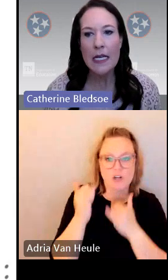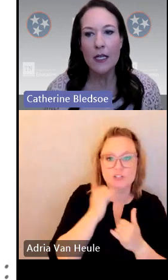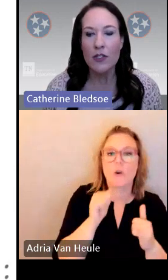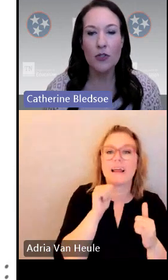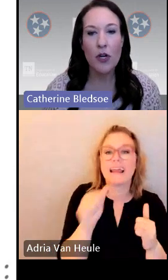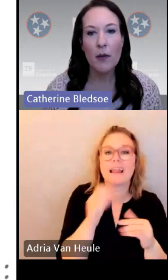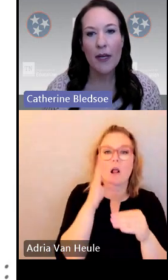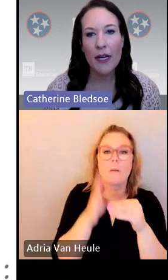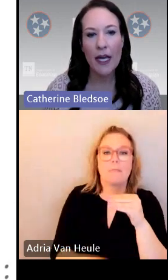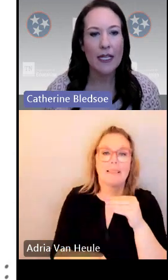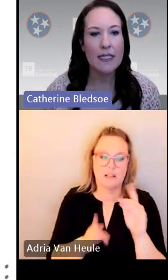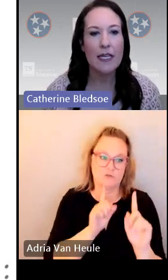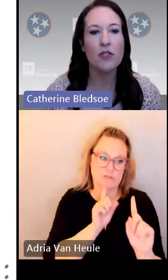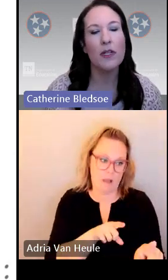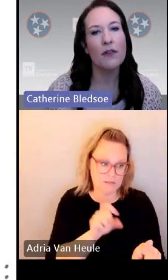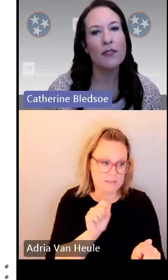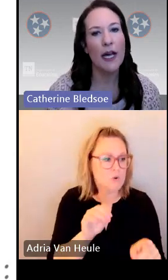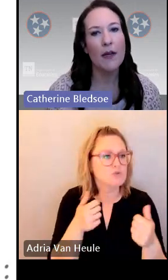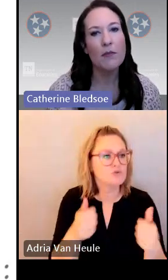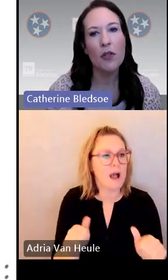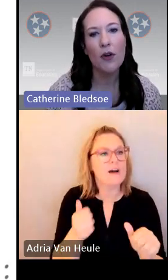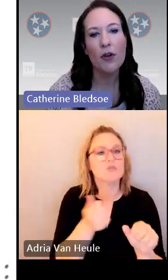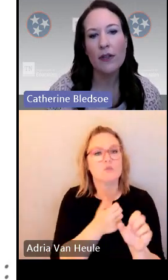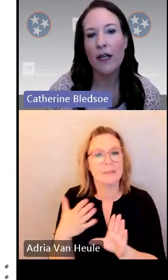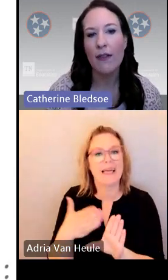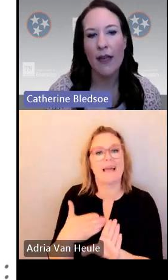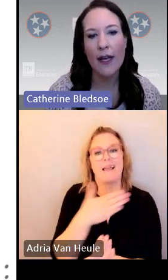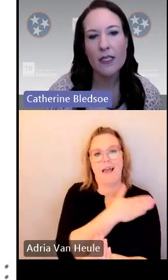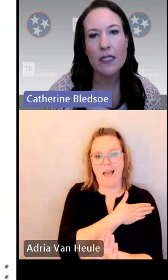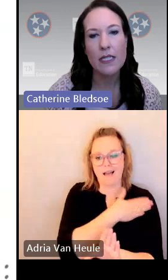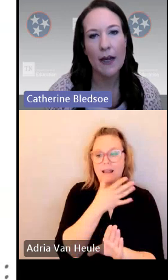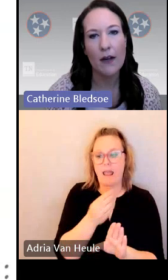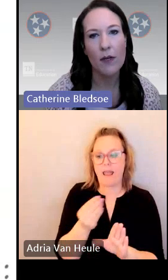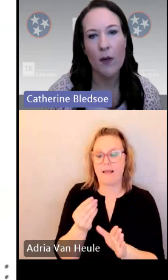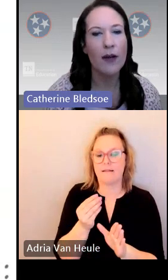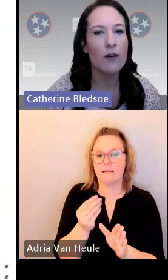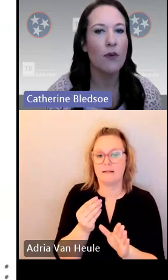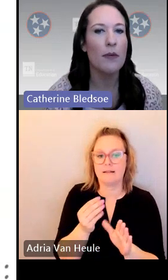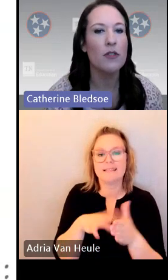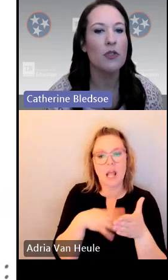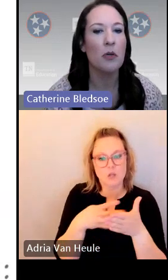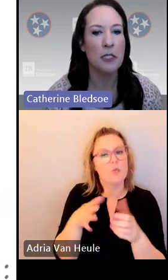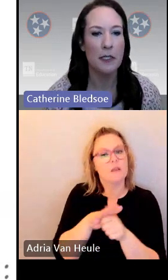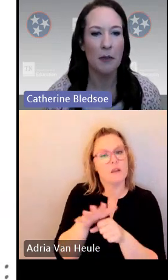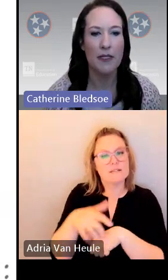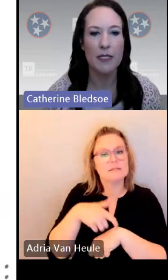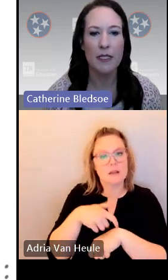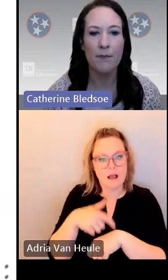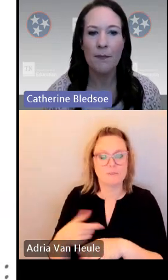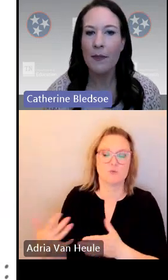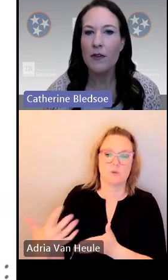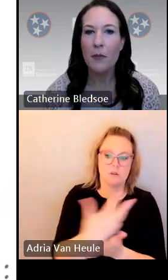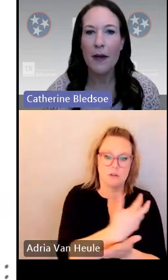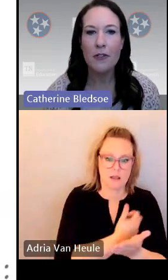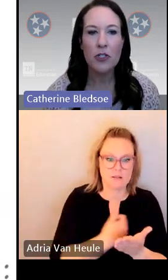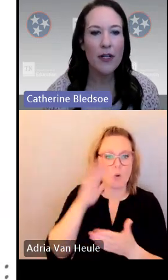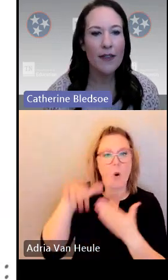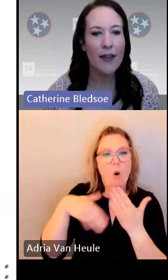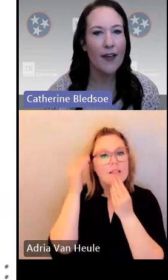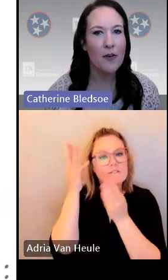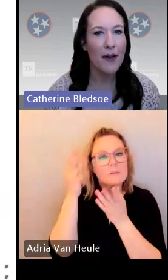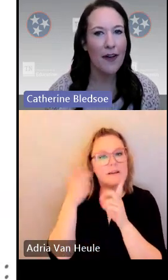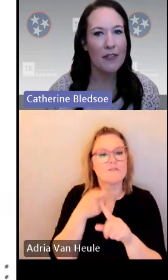responses. So try to plan ahead and schedule enough time to thoroughly collect the data required from each participant. So